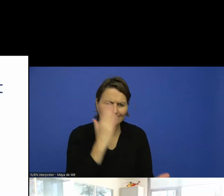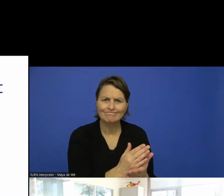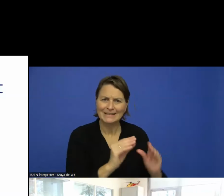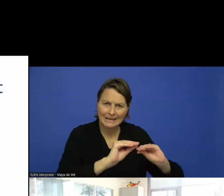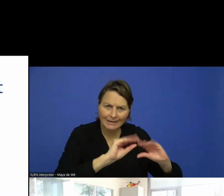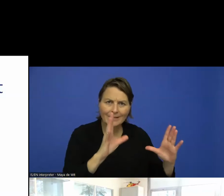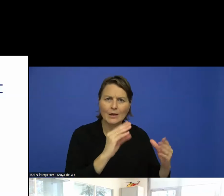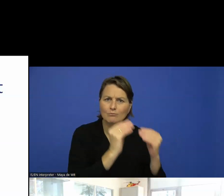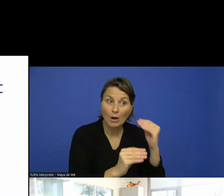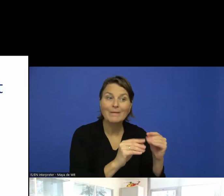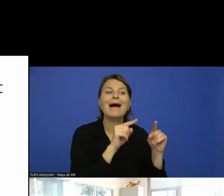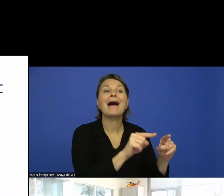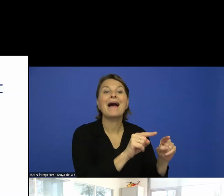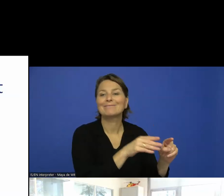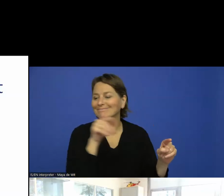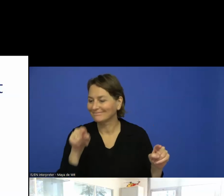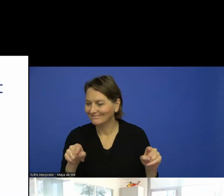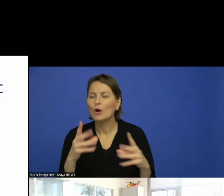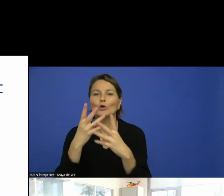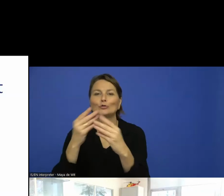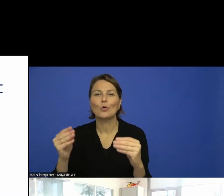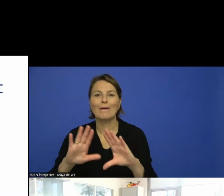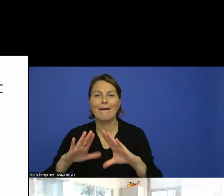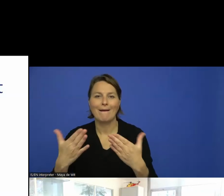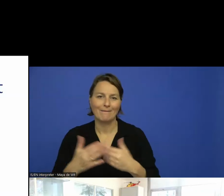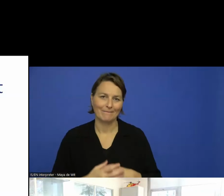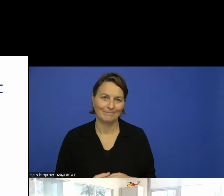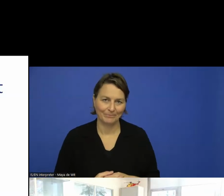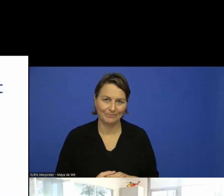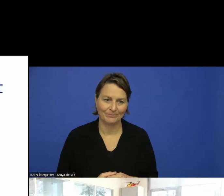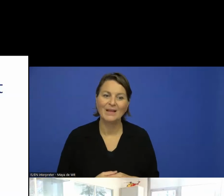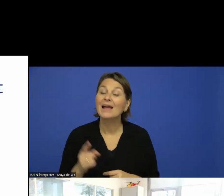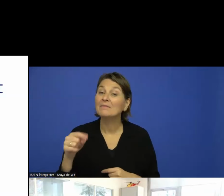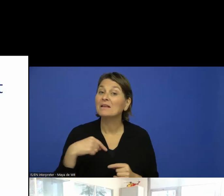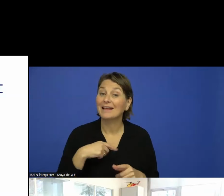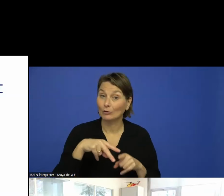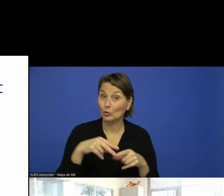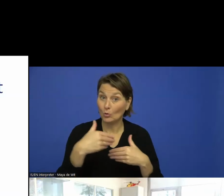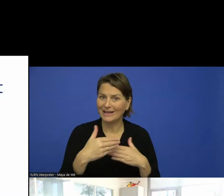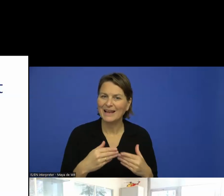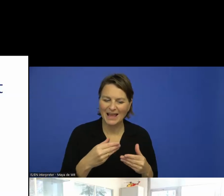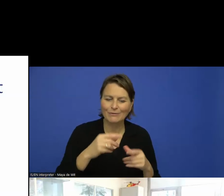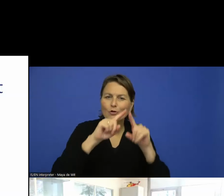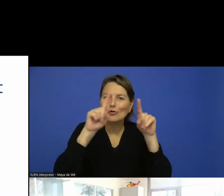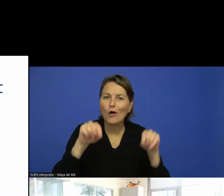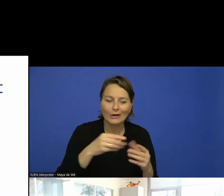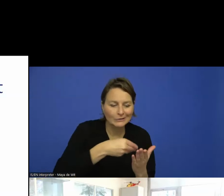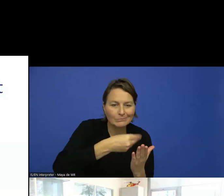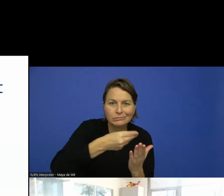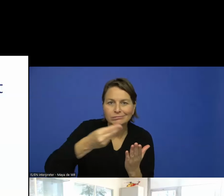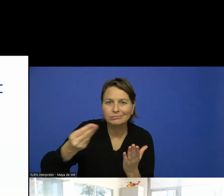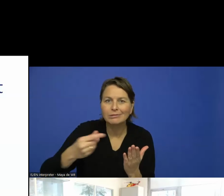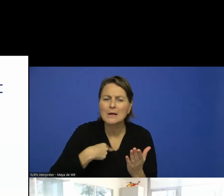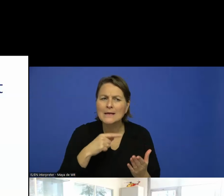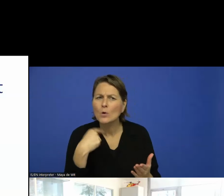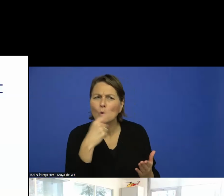away and find the best solution. And the toolkit has cards that help understand who the stakeholders might be, what the